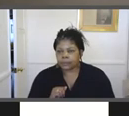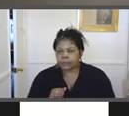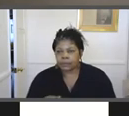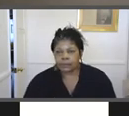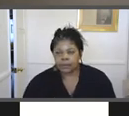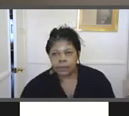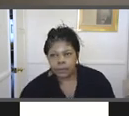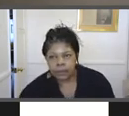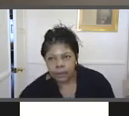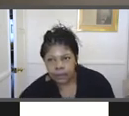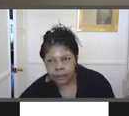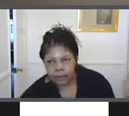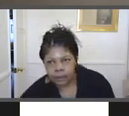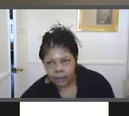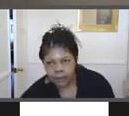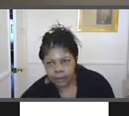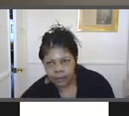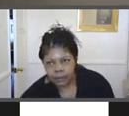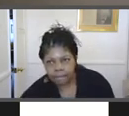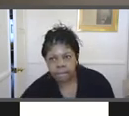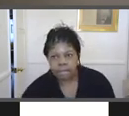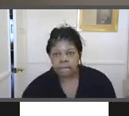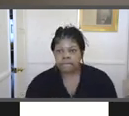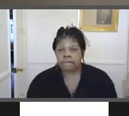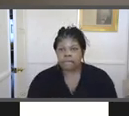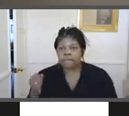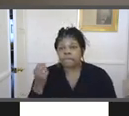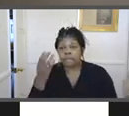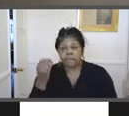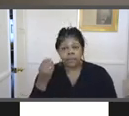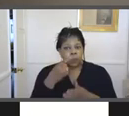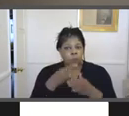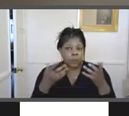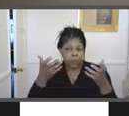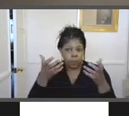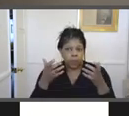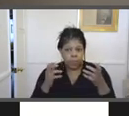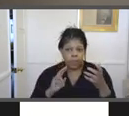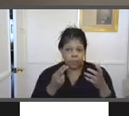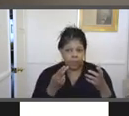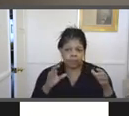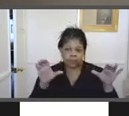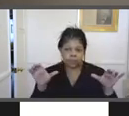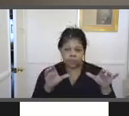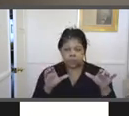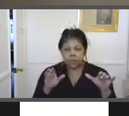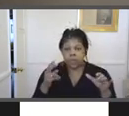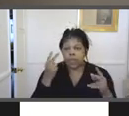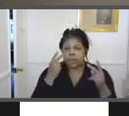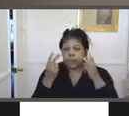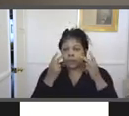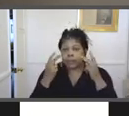Okay, Bernice, you're on. So what they want us to do, and if we look at the layers panel